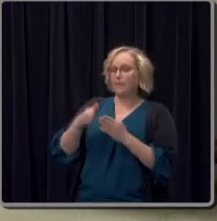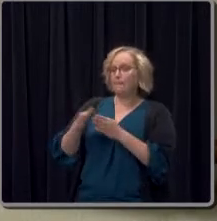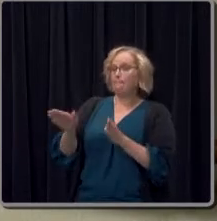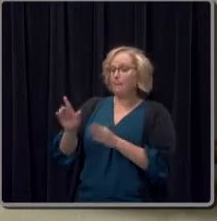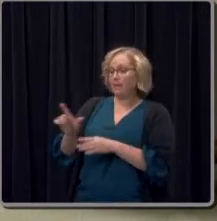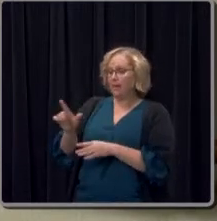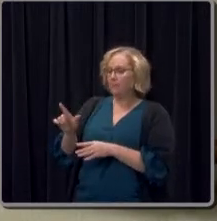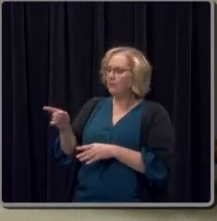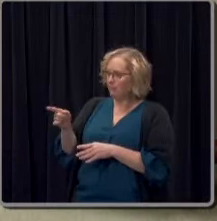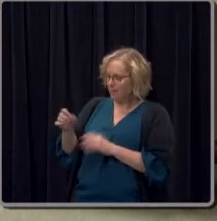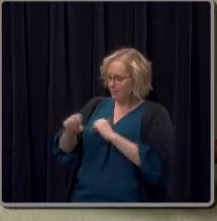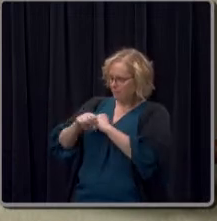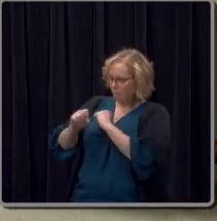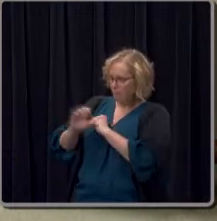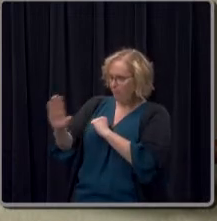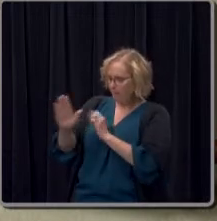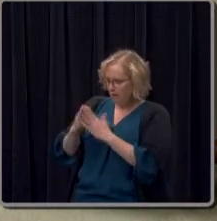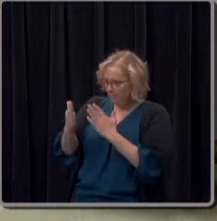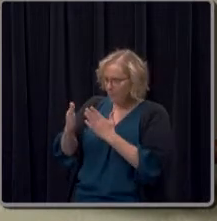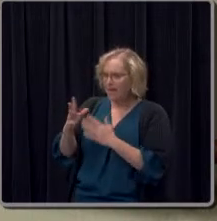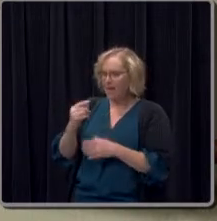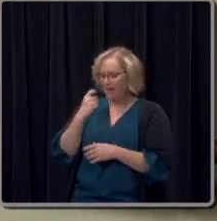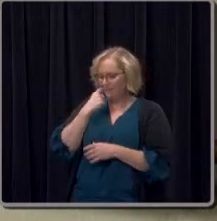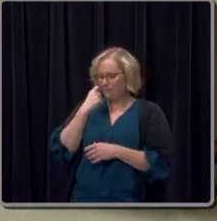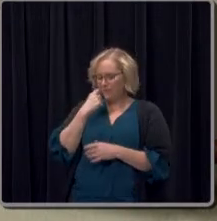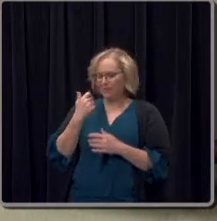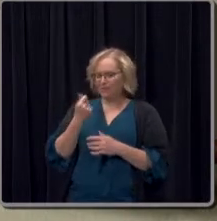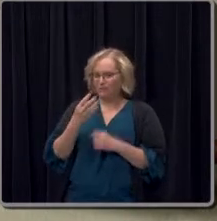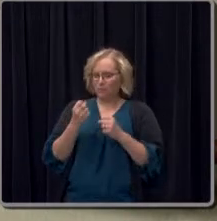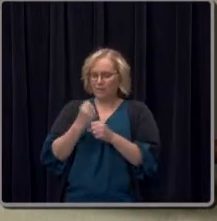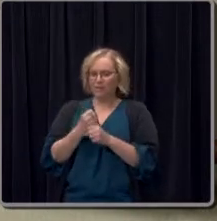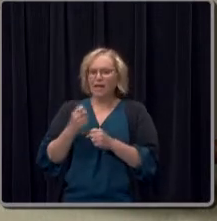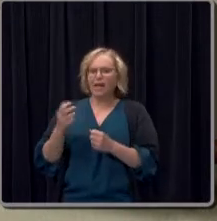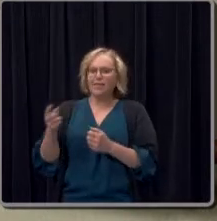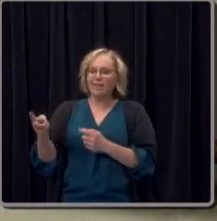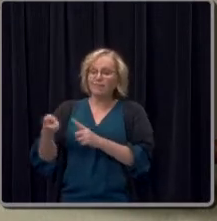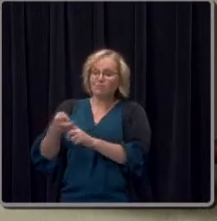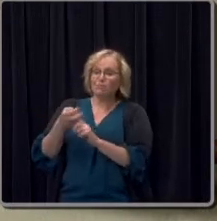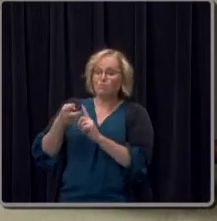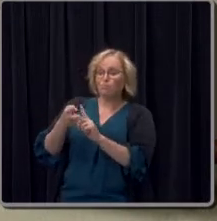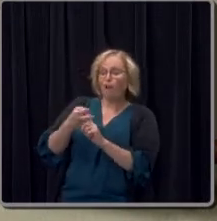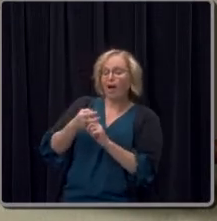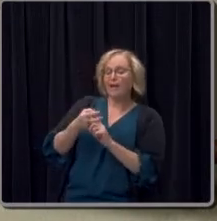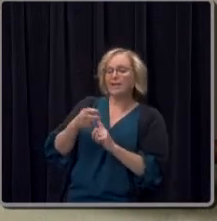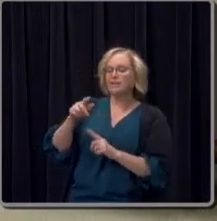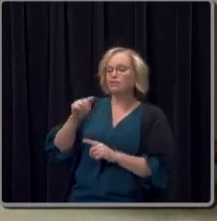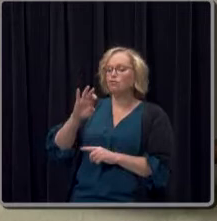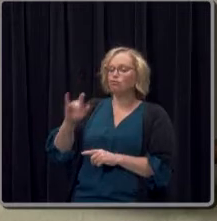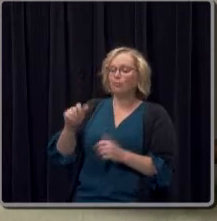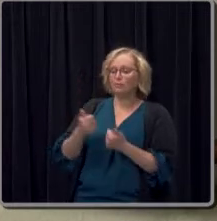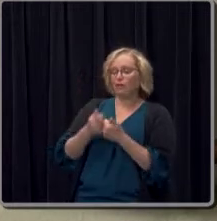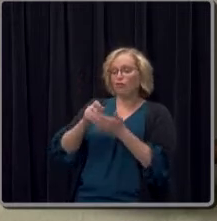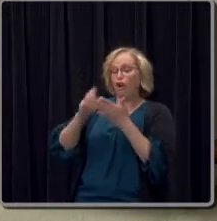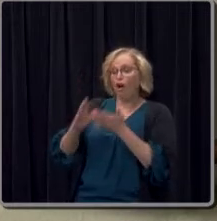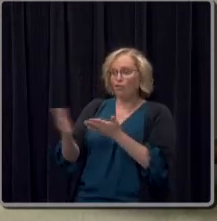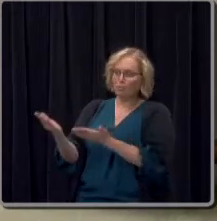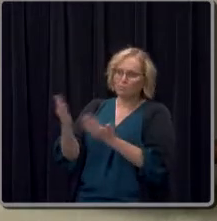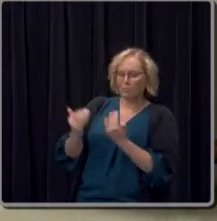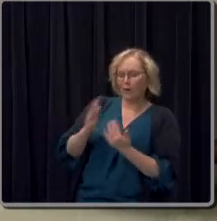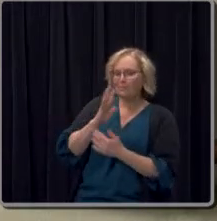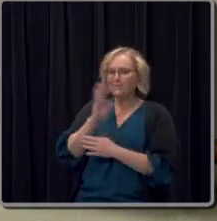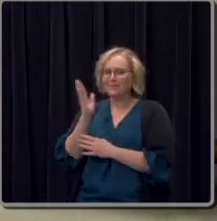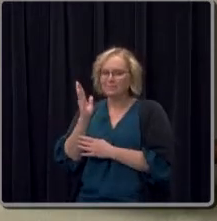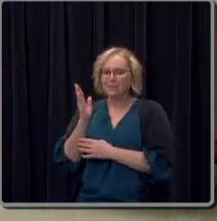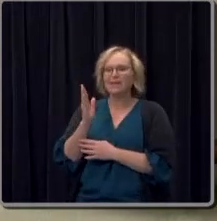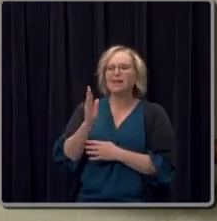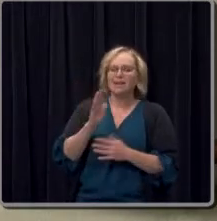their spaces, but the last few years they've even brought in Trail Challenge authors to visit both in our schools and in their public spaces. We